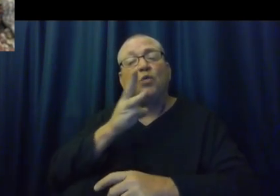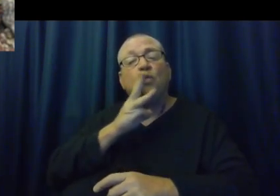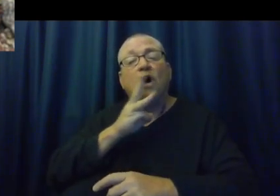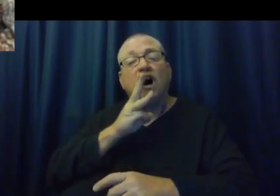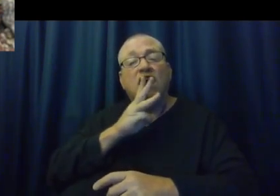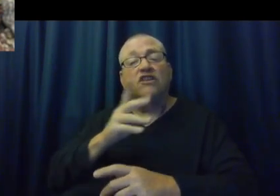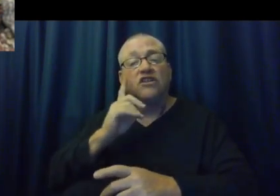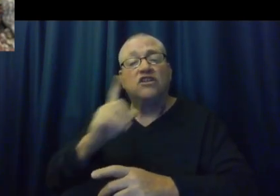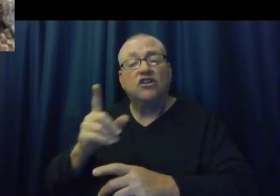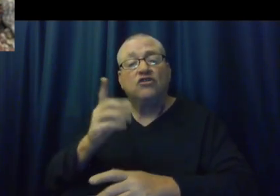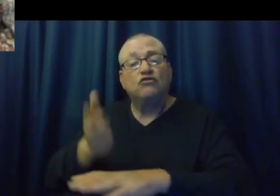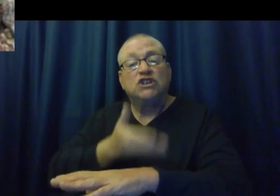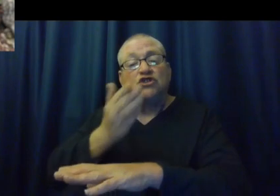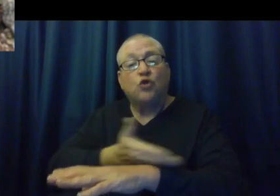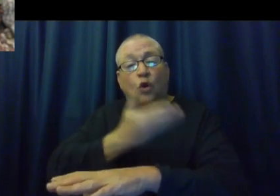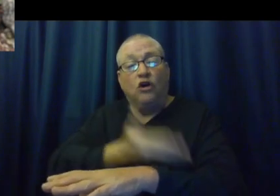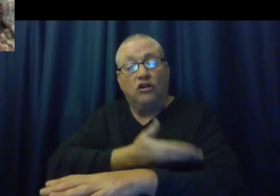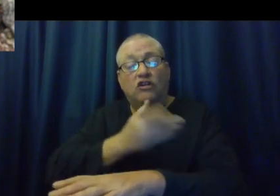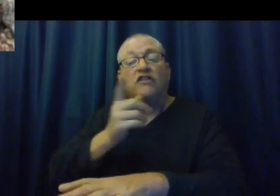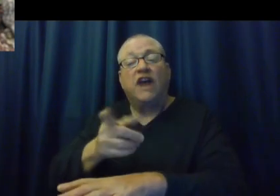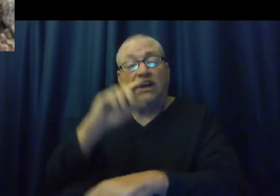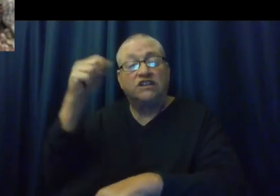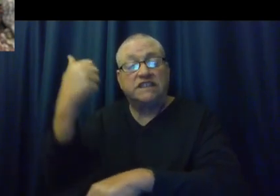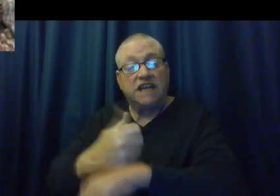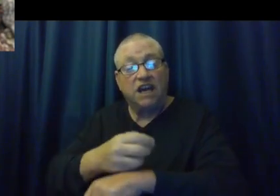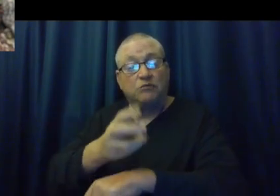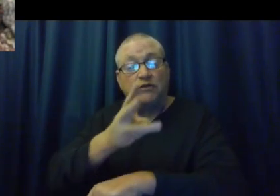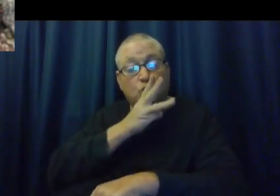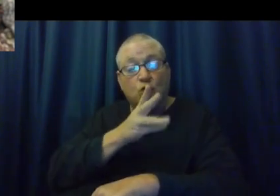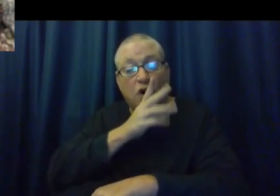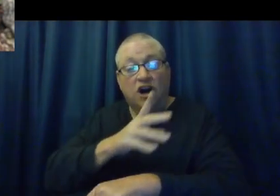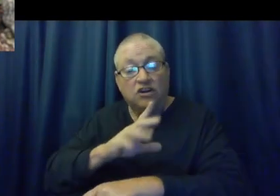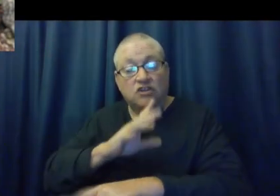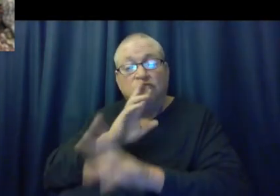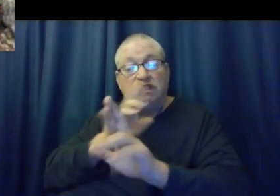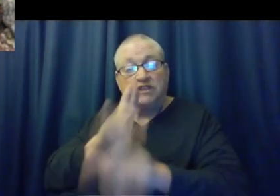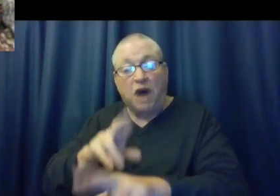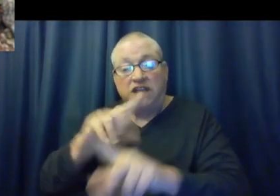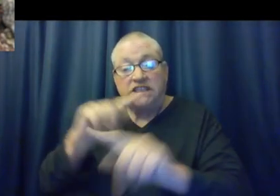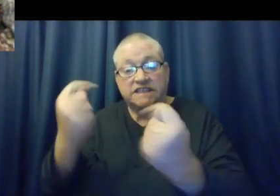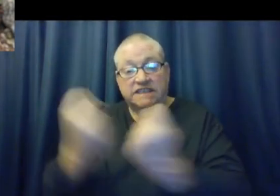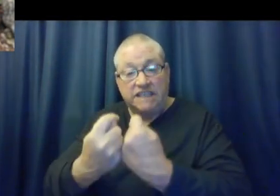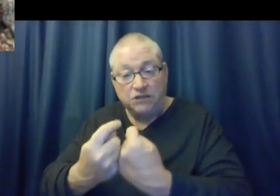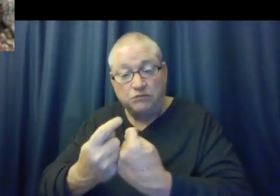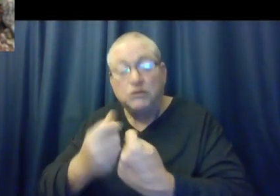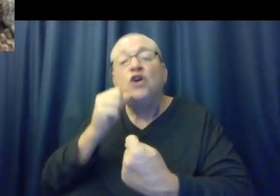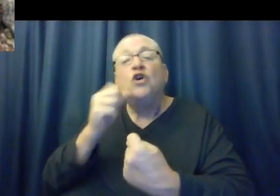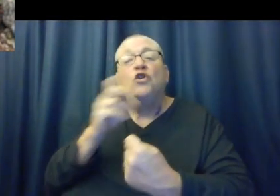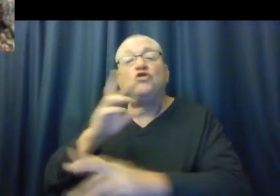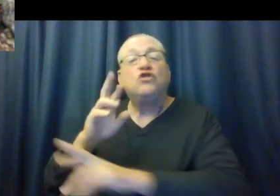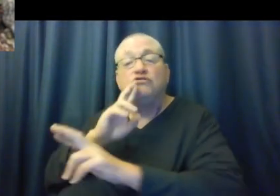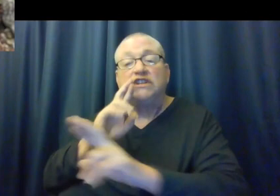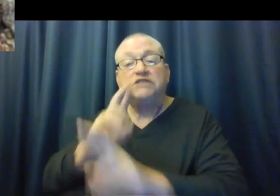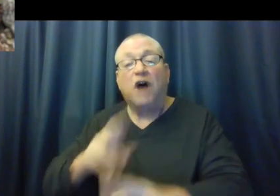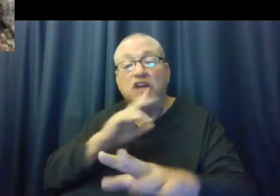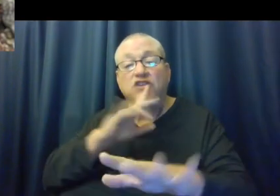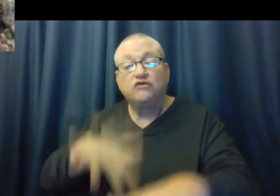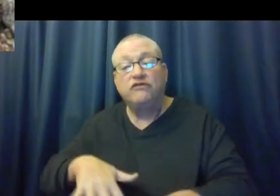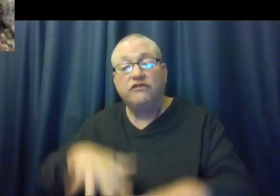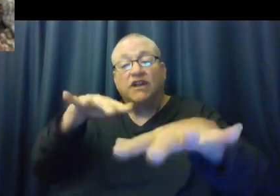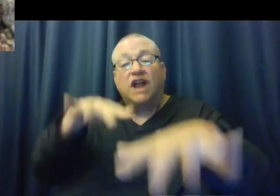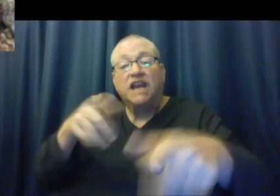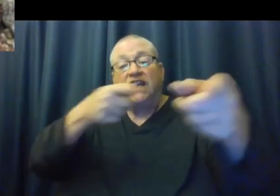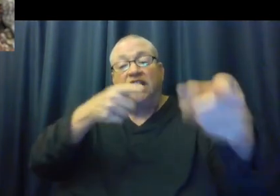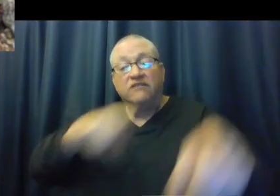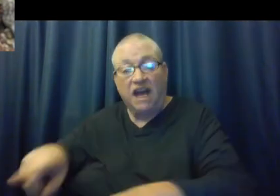restorer, FM was able to create the water damage response team that quickly responded to flooding events and minimized